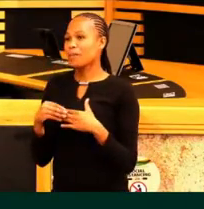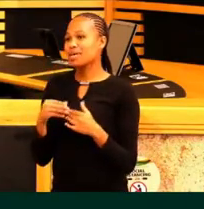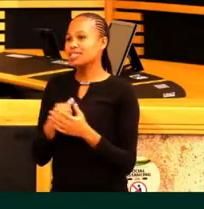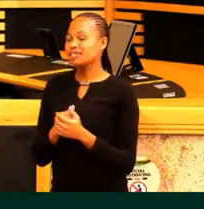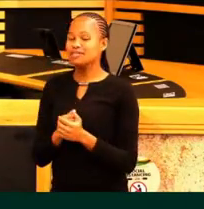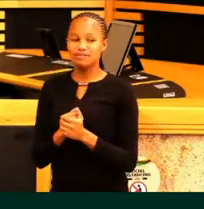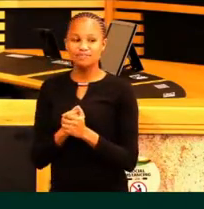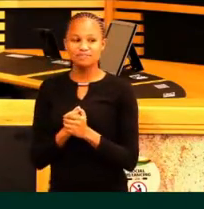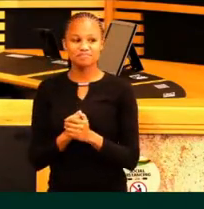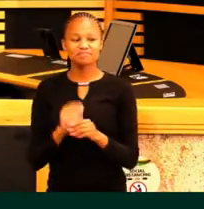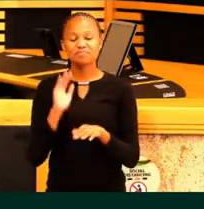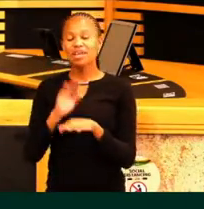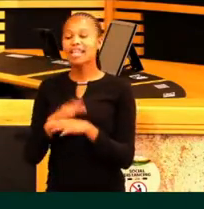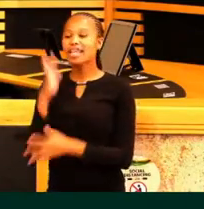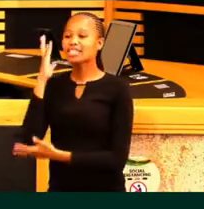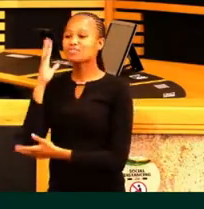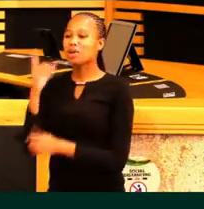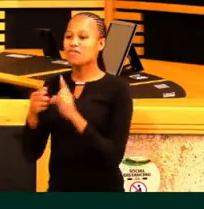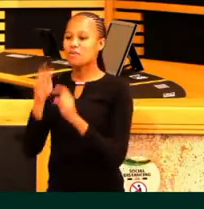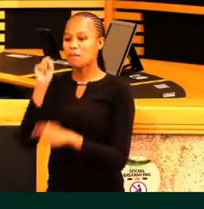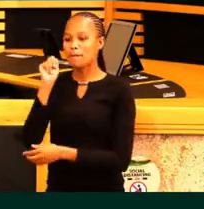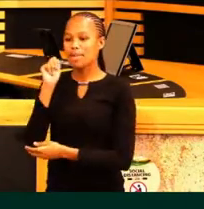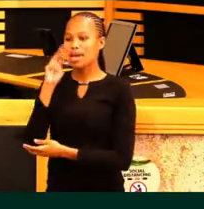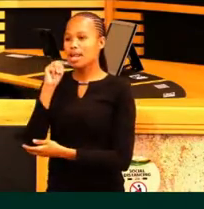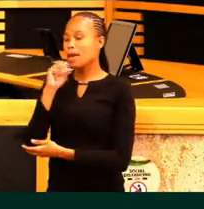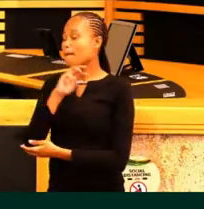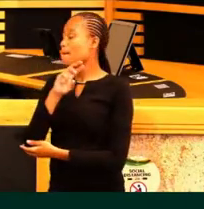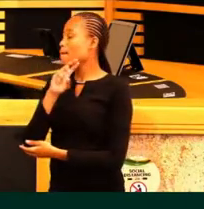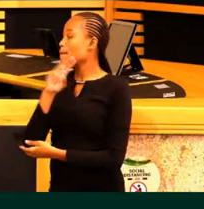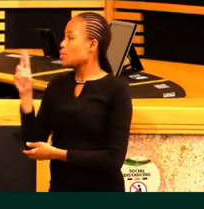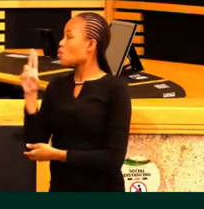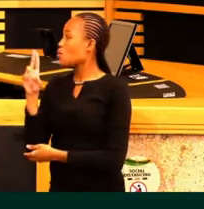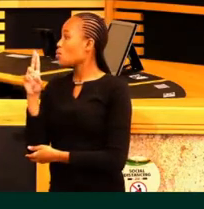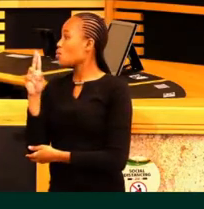the next speaker is from Nelson Mandela Metro